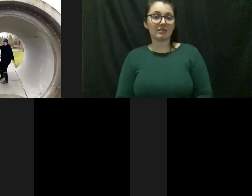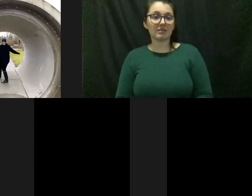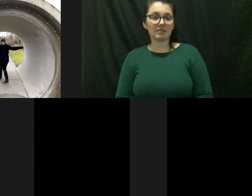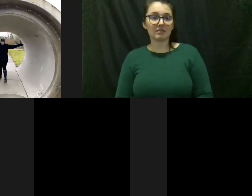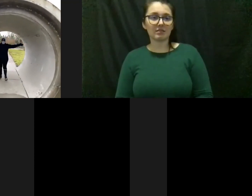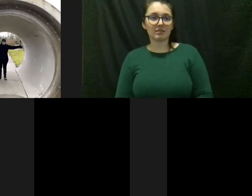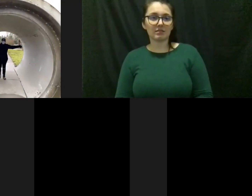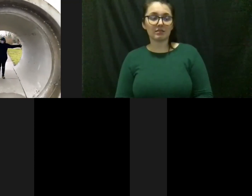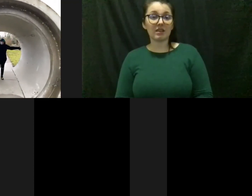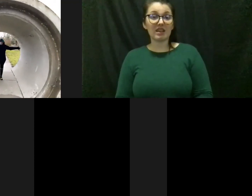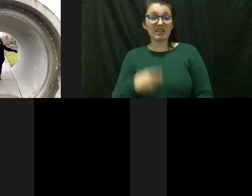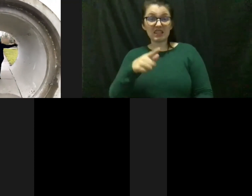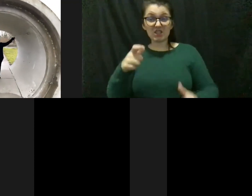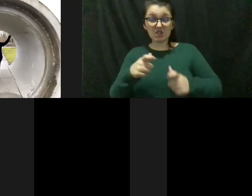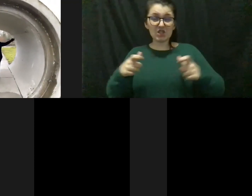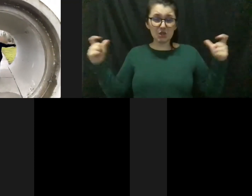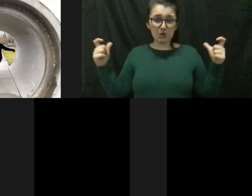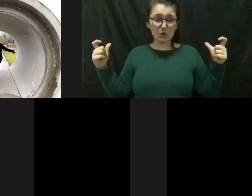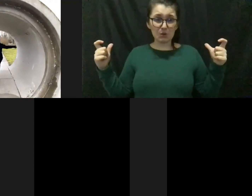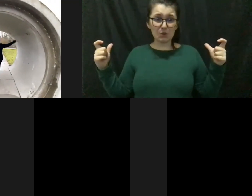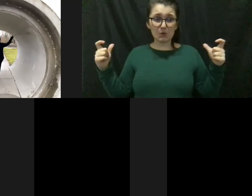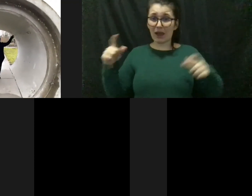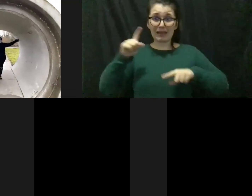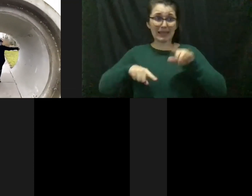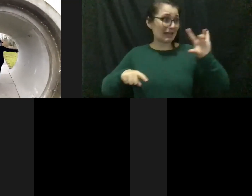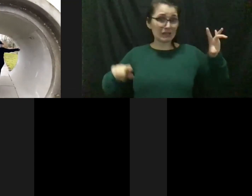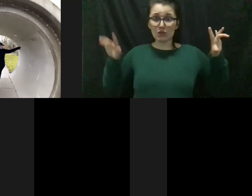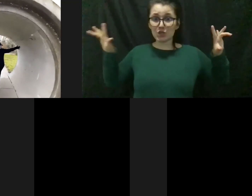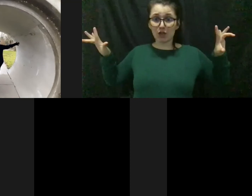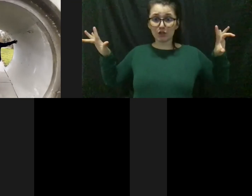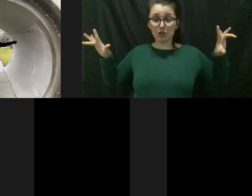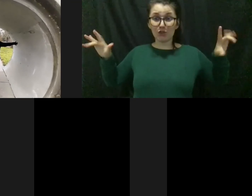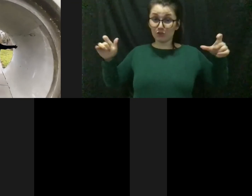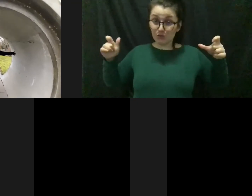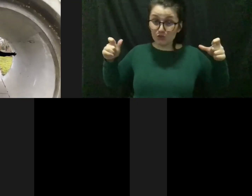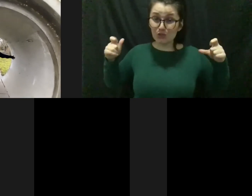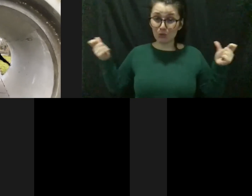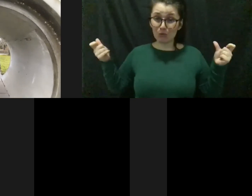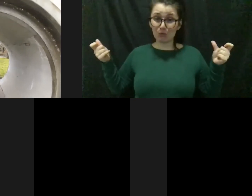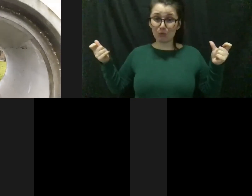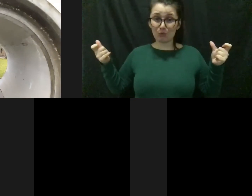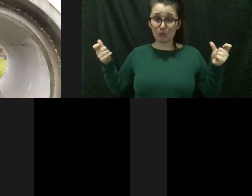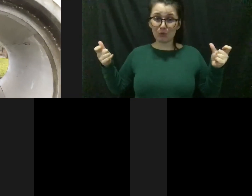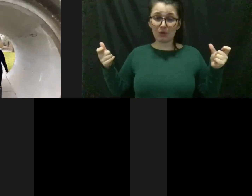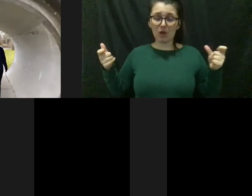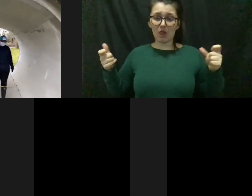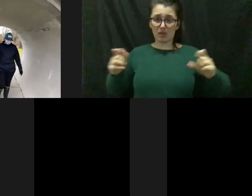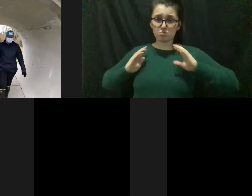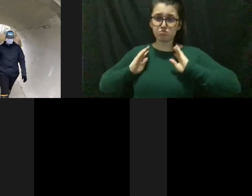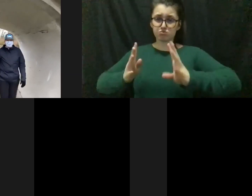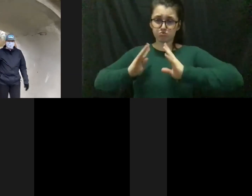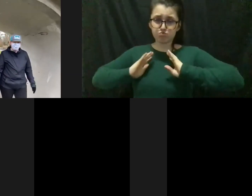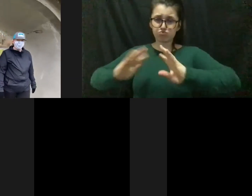like if it's a lower amount, it just kills anything that's in there. But we do introduce sodium